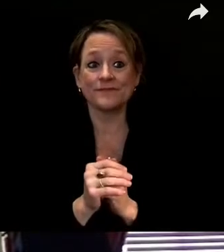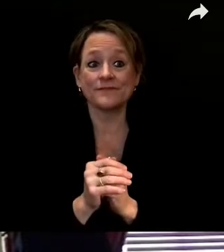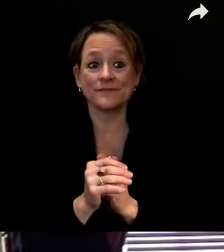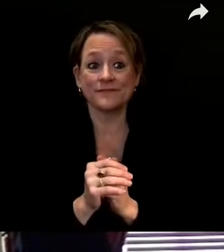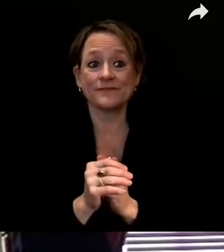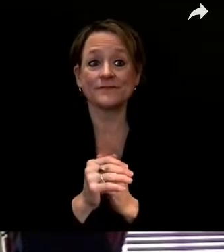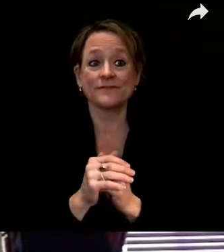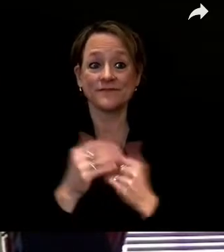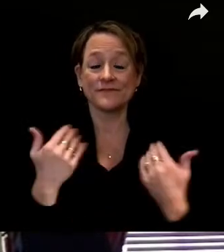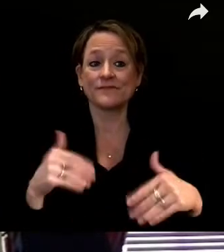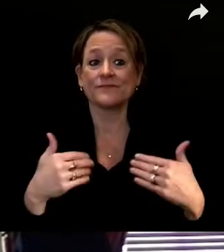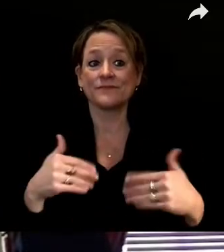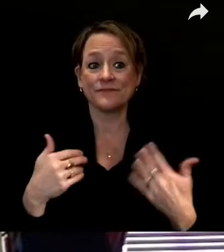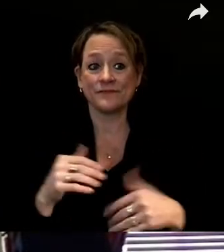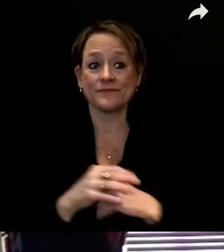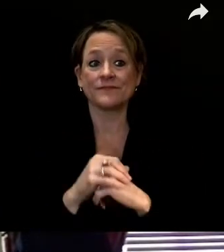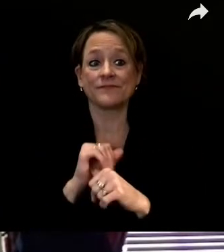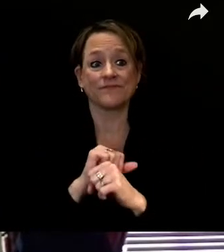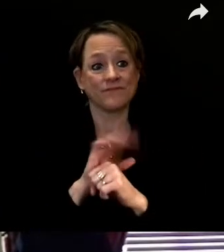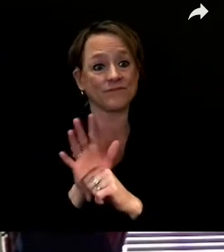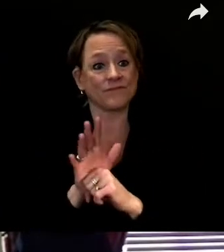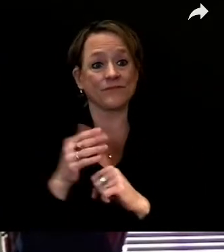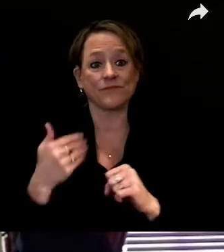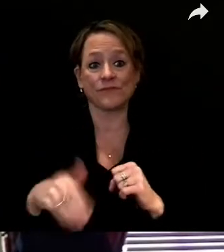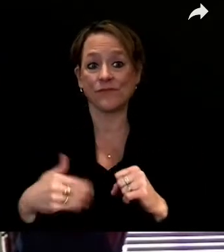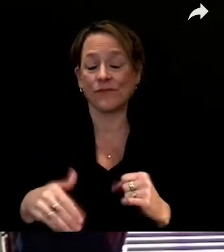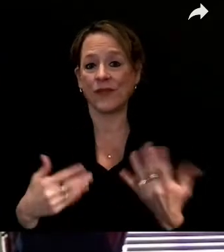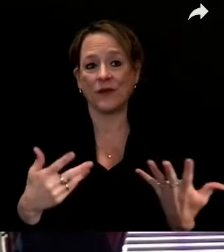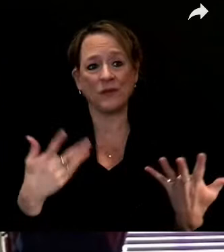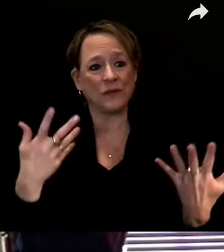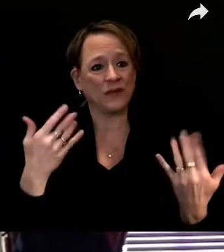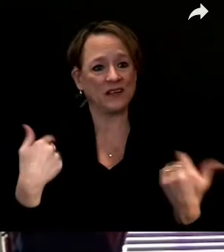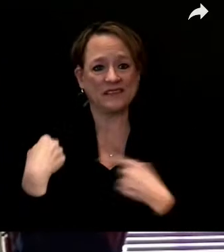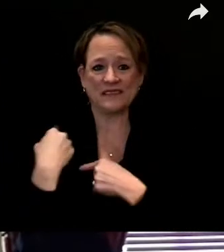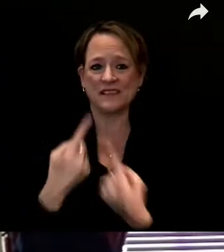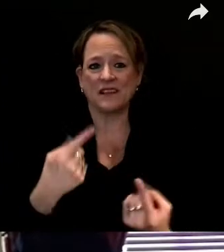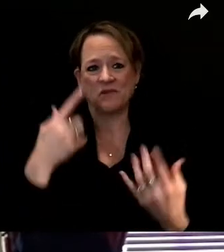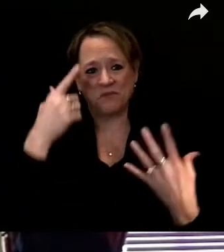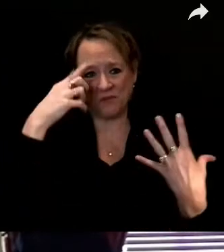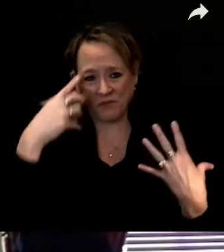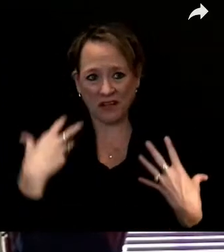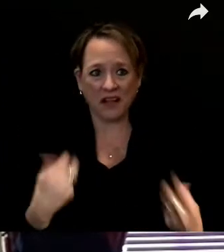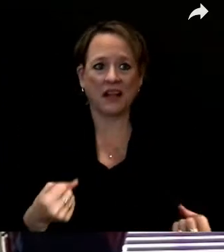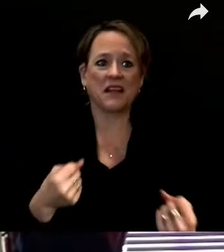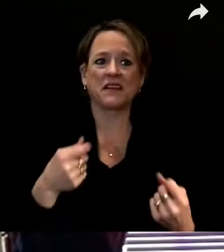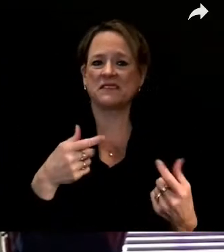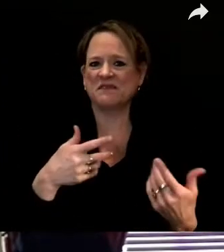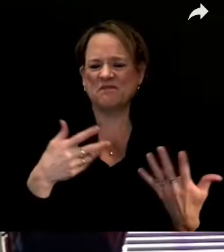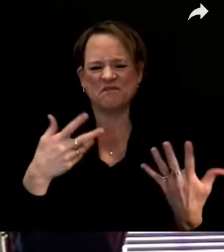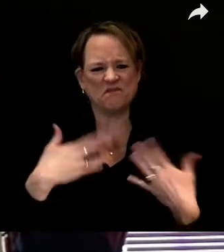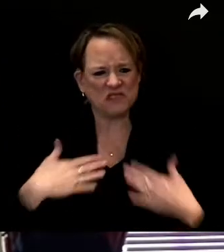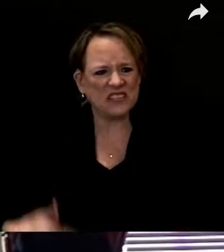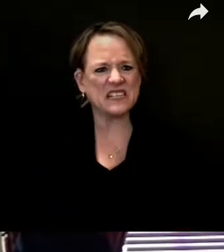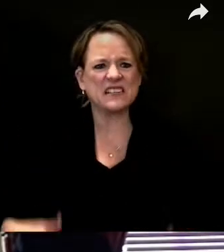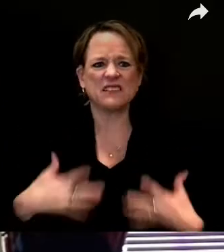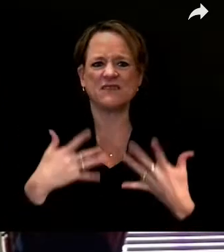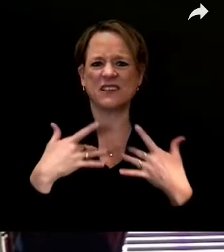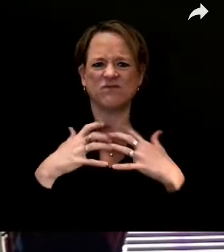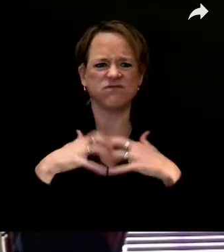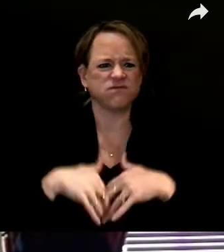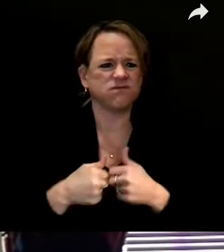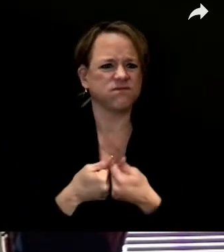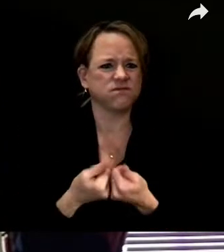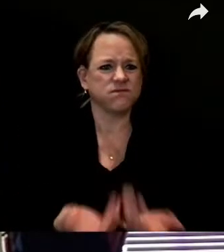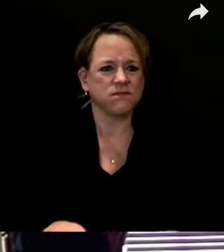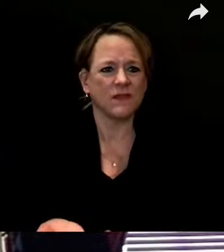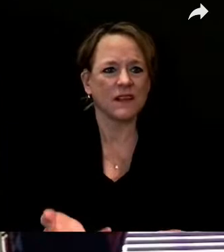emotionally, financially. And as it continues to wreak havoc on supply chains and commodity prices, I know so many individuals and